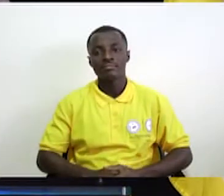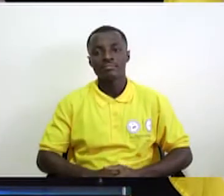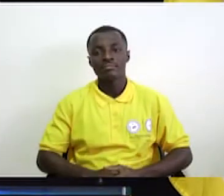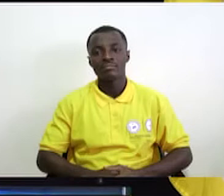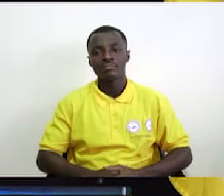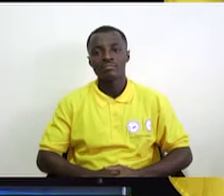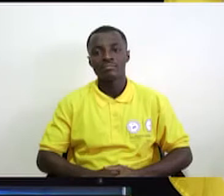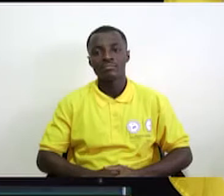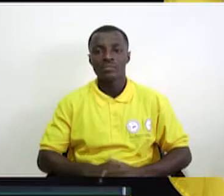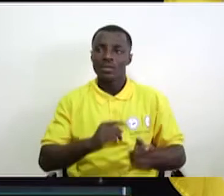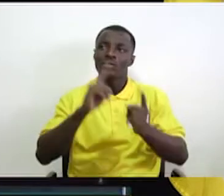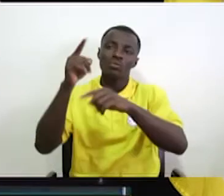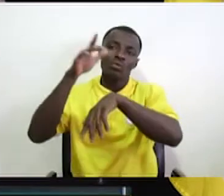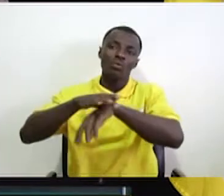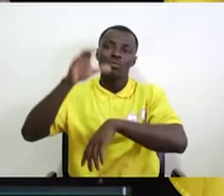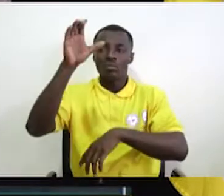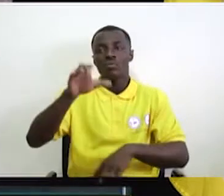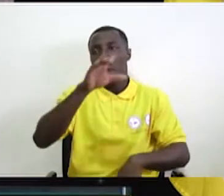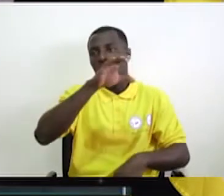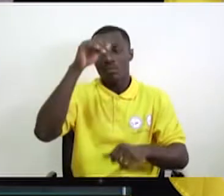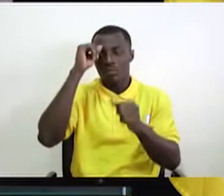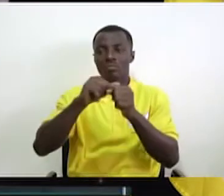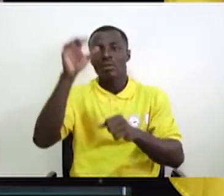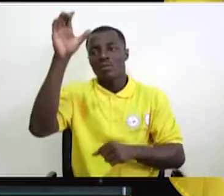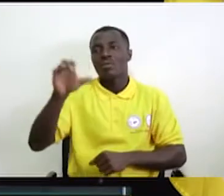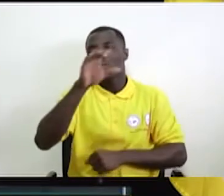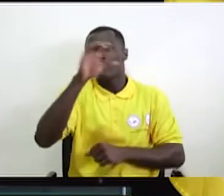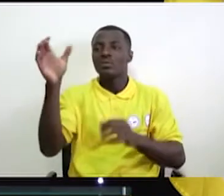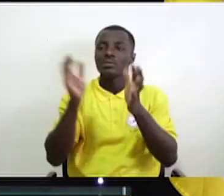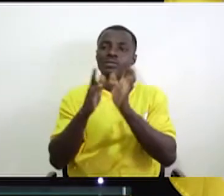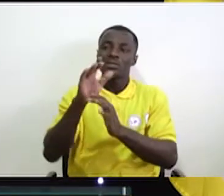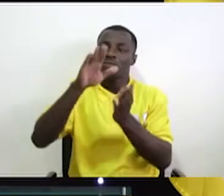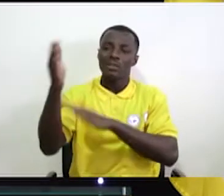the cross, let us go. And die with Him.